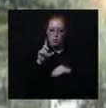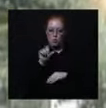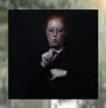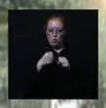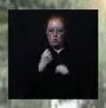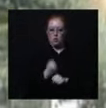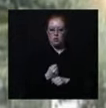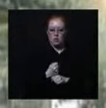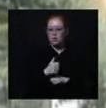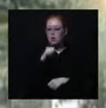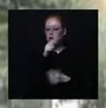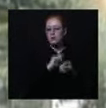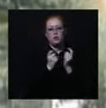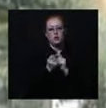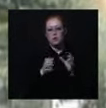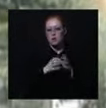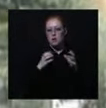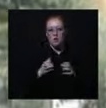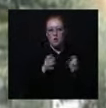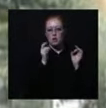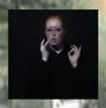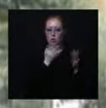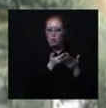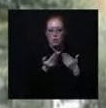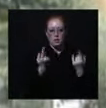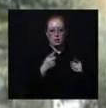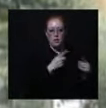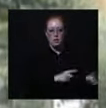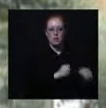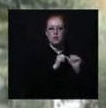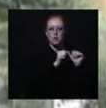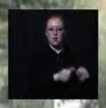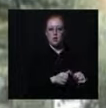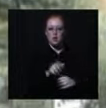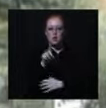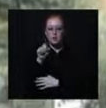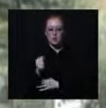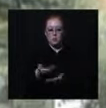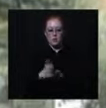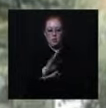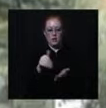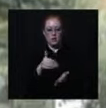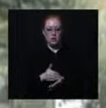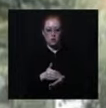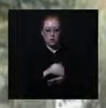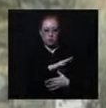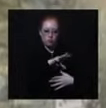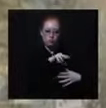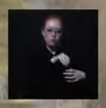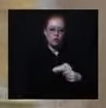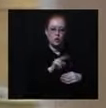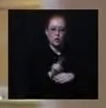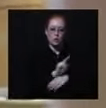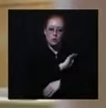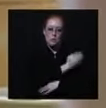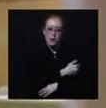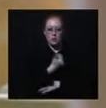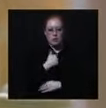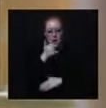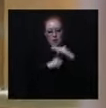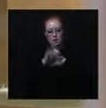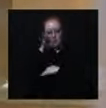little had changed and the horrors continued. The Disability Rights Center stepped in, exercised its powers under federal law,